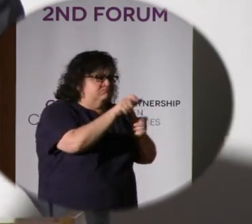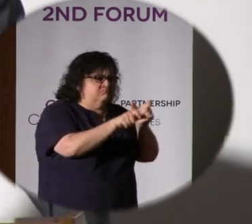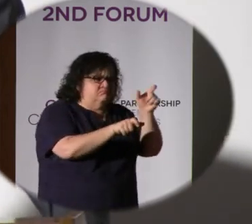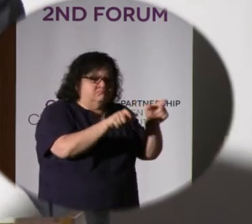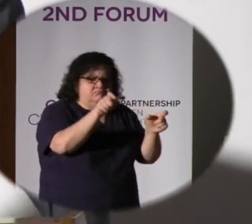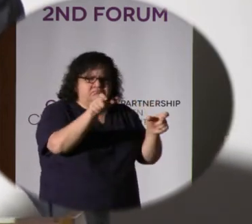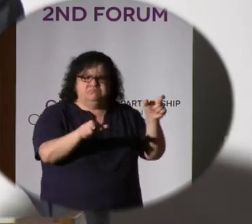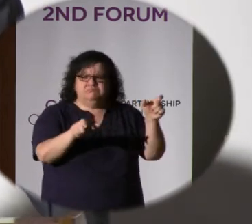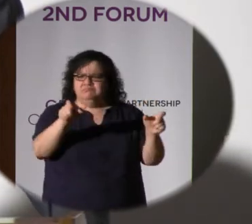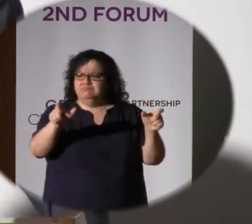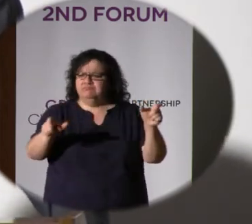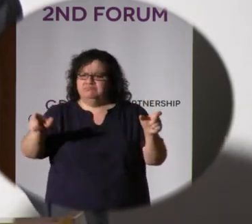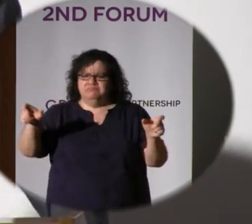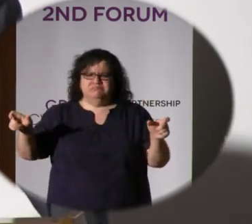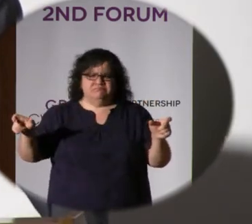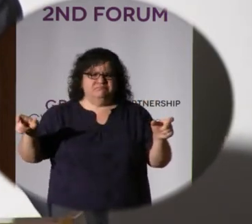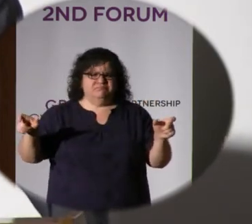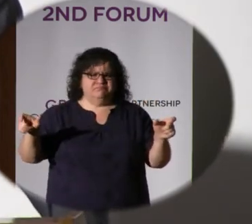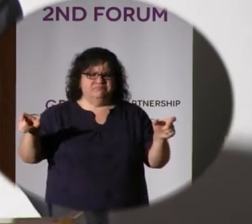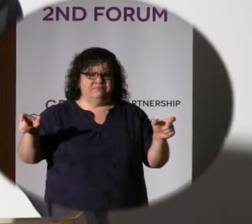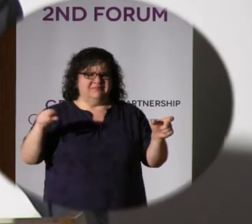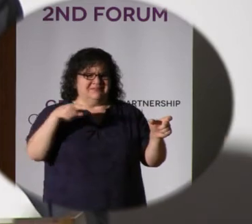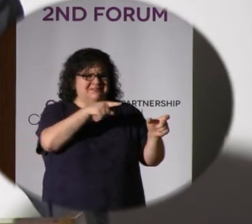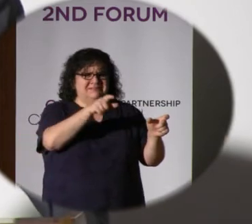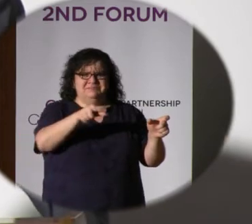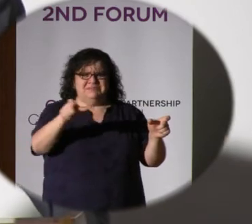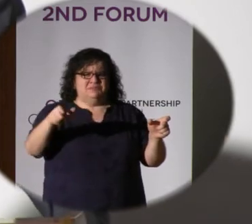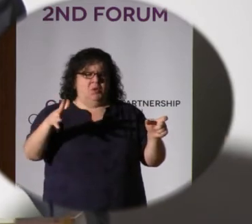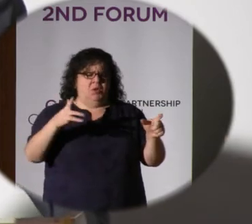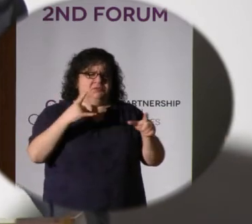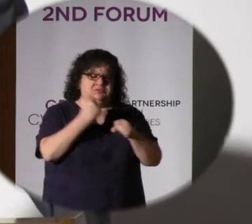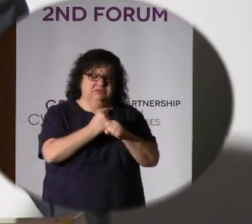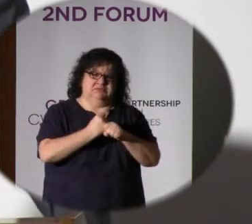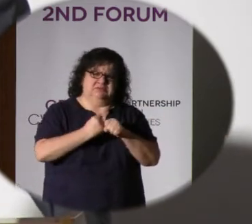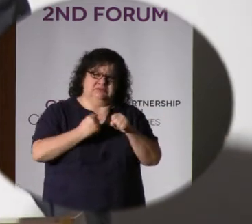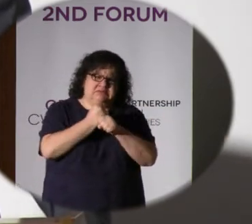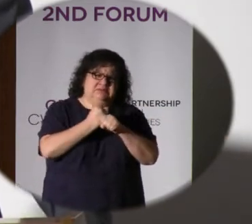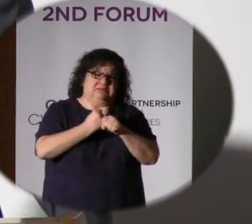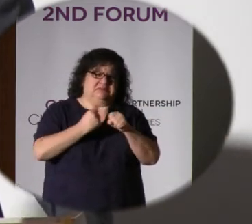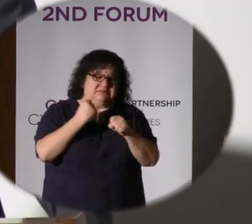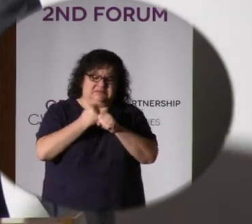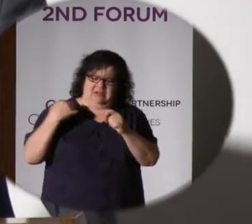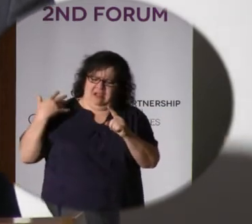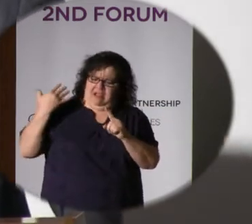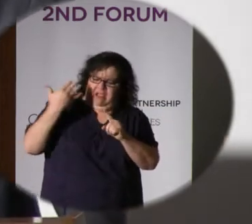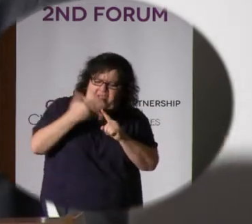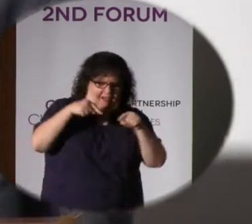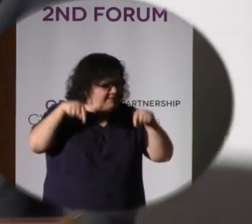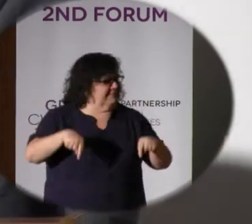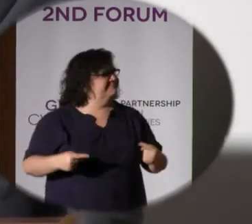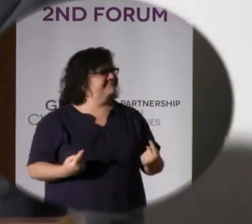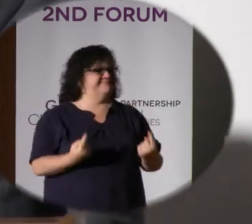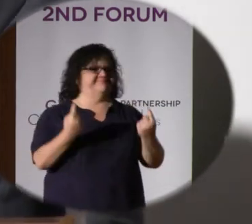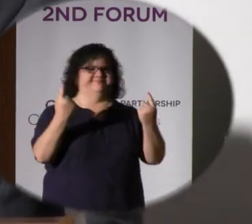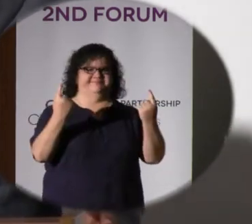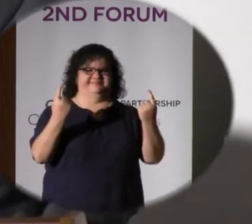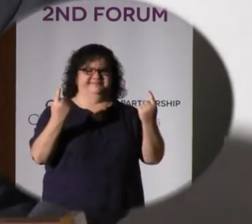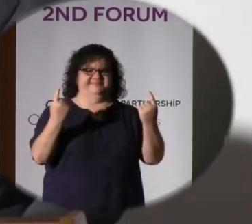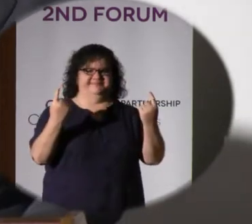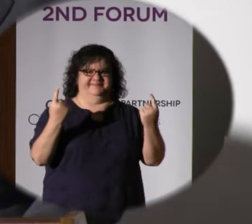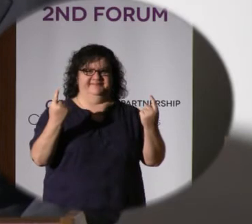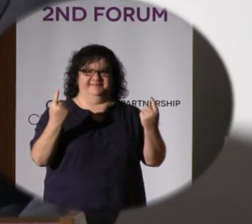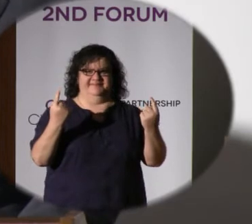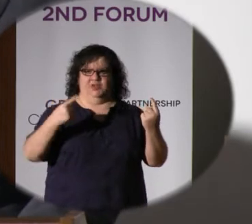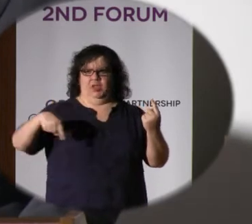for your achievements during the last year, working together to make a difference in the lives